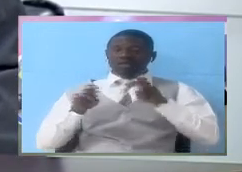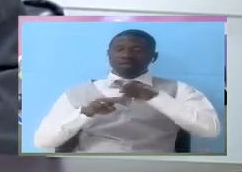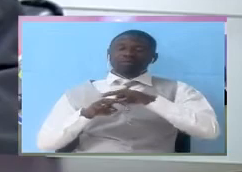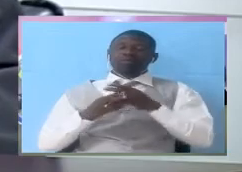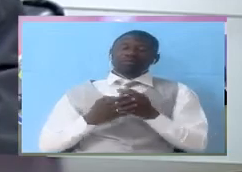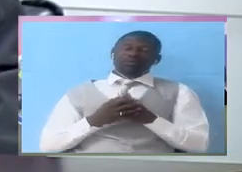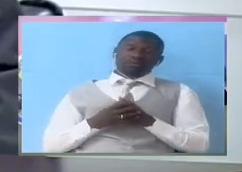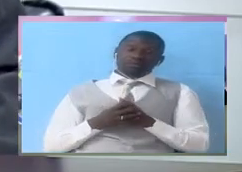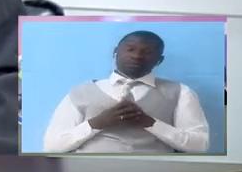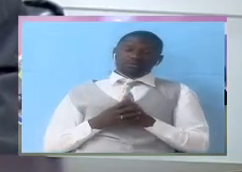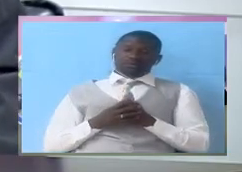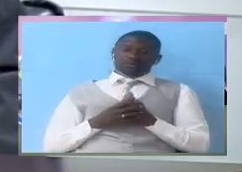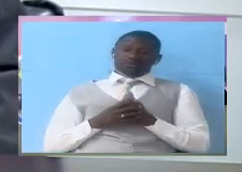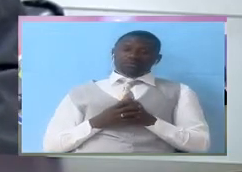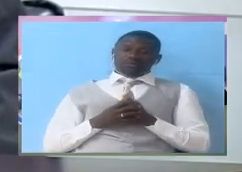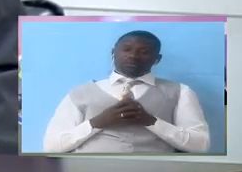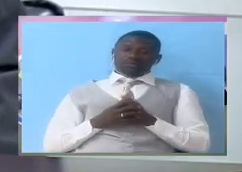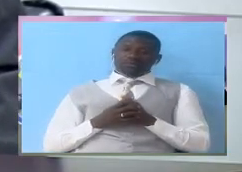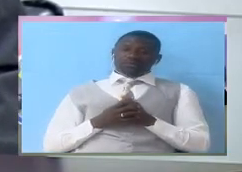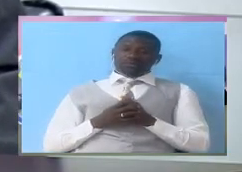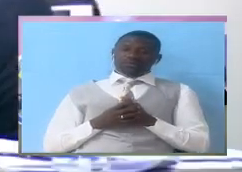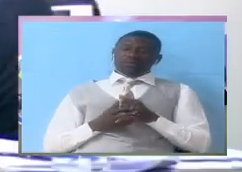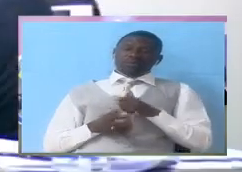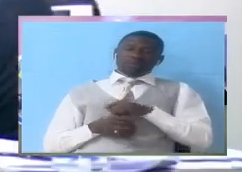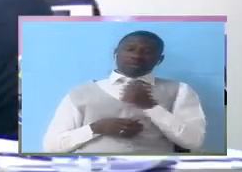nga xamné. No.